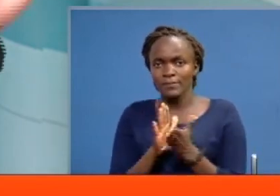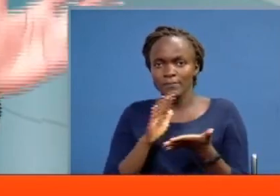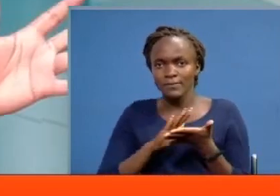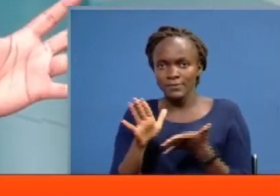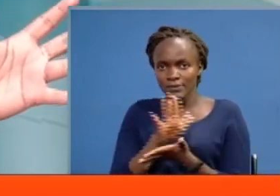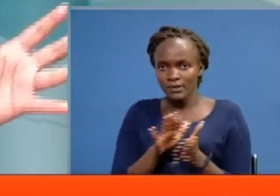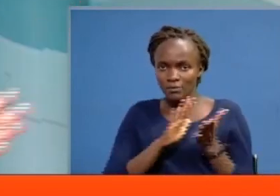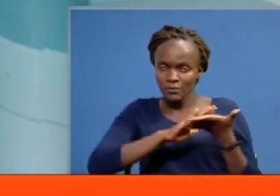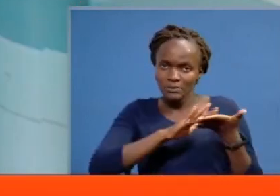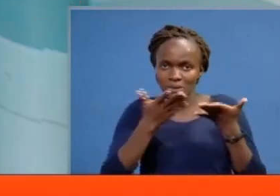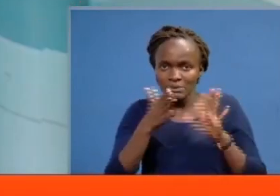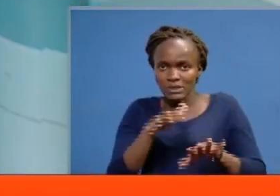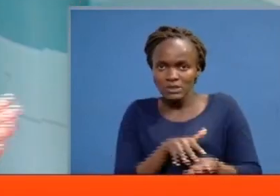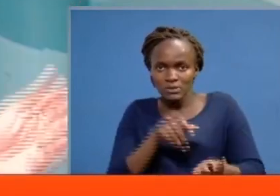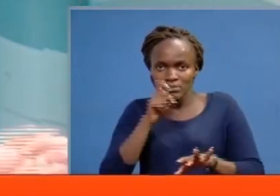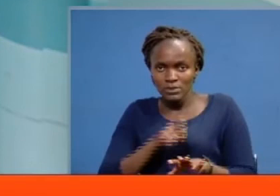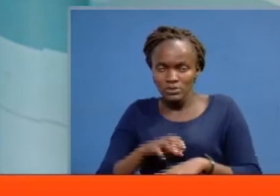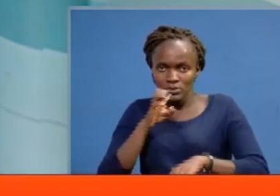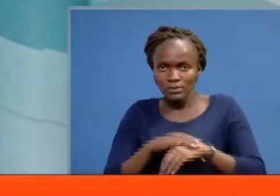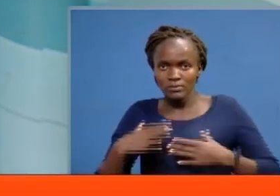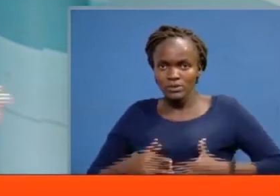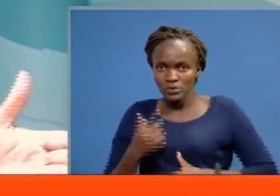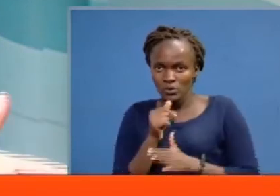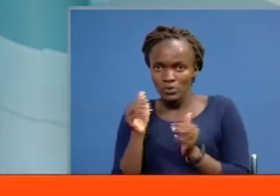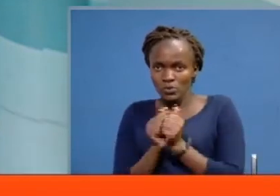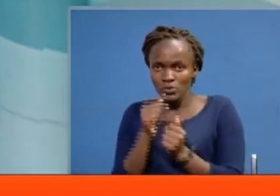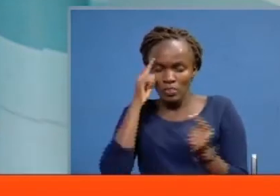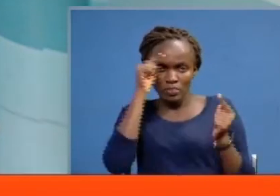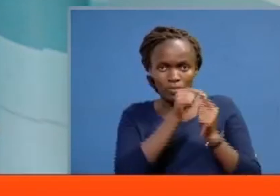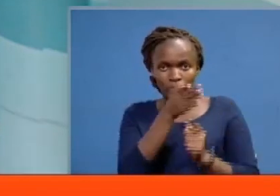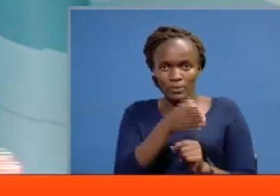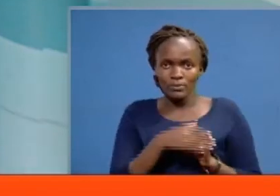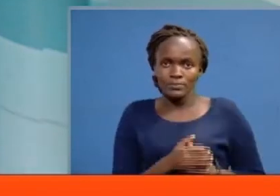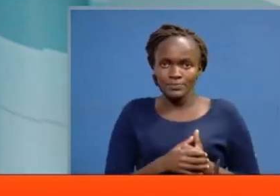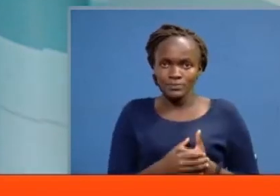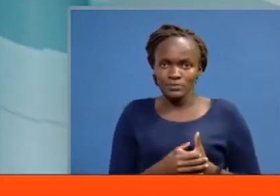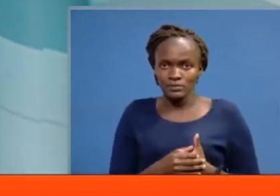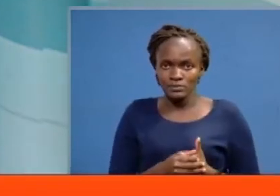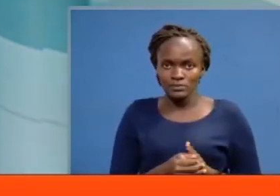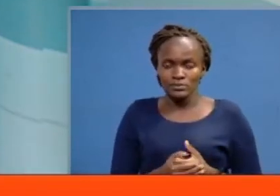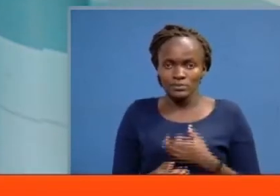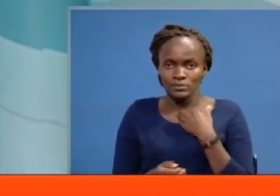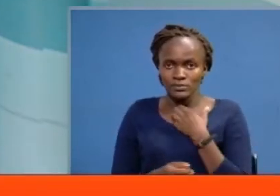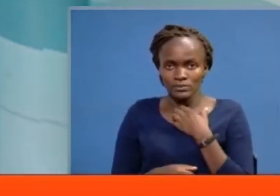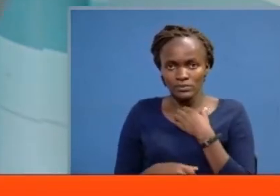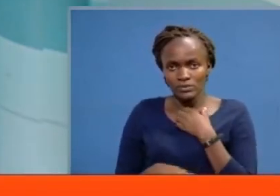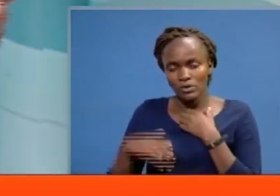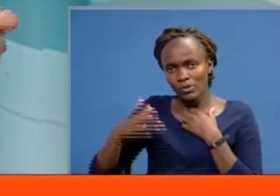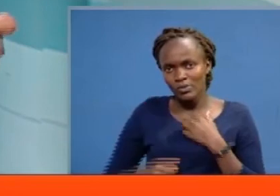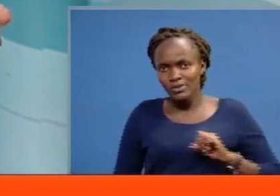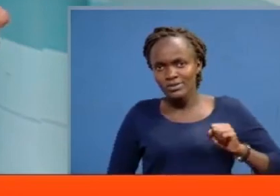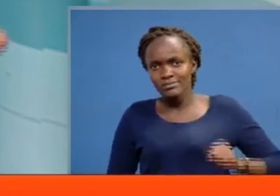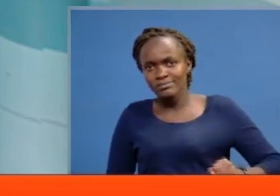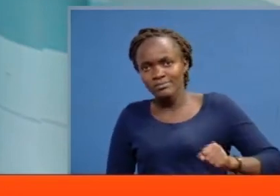certain pace, you need to approach a mentor with a goal. You know, a mentor is not supposed to hold your hand